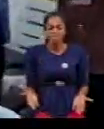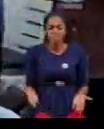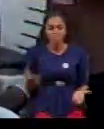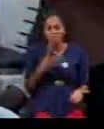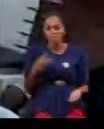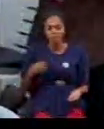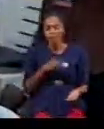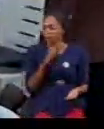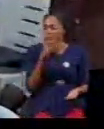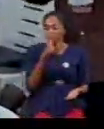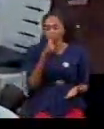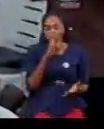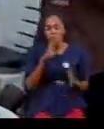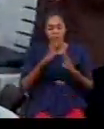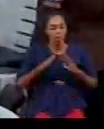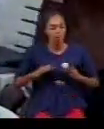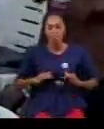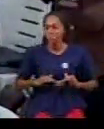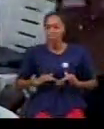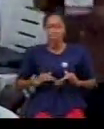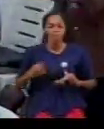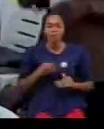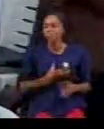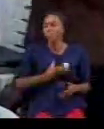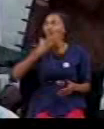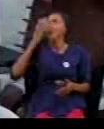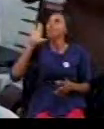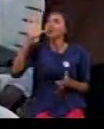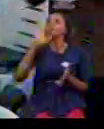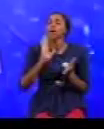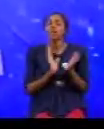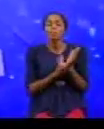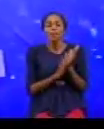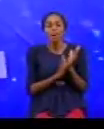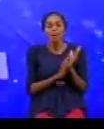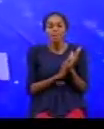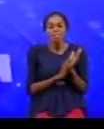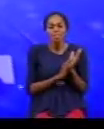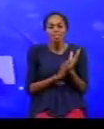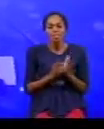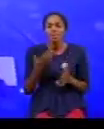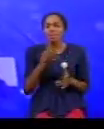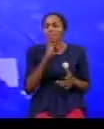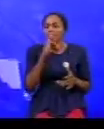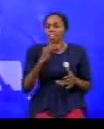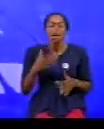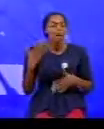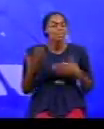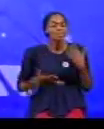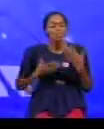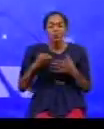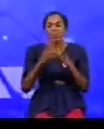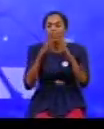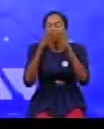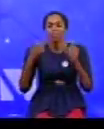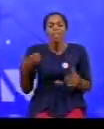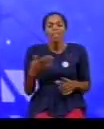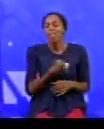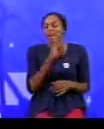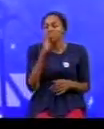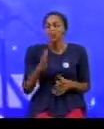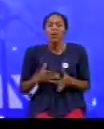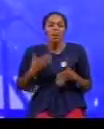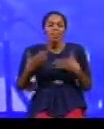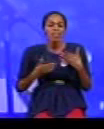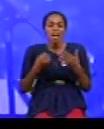we won't be quiet, we'll shout out your praise. There's joy in the house of the Lord. There's